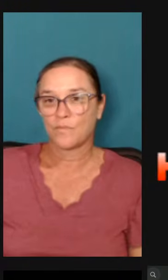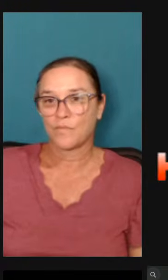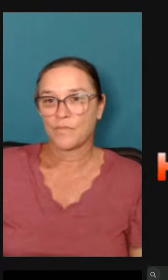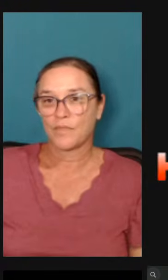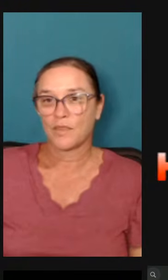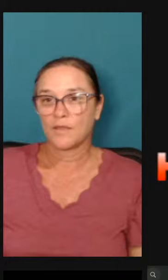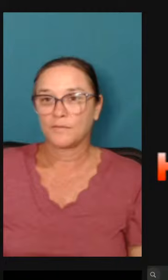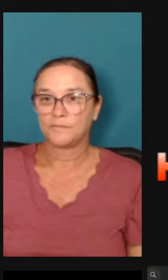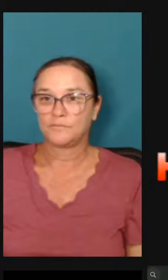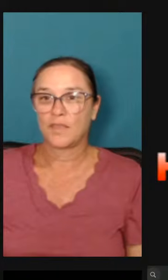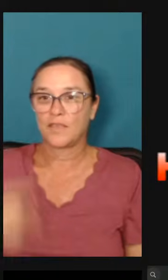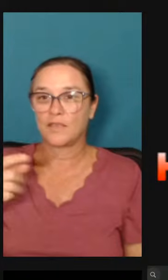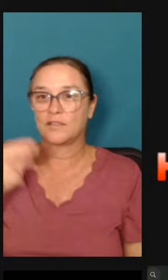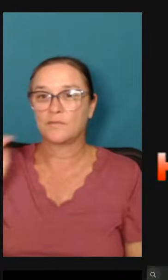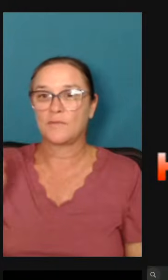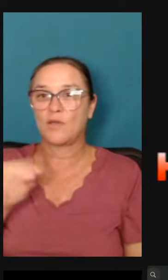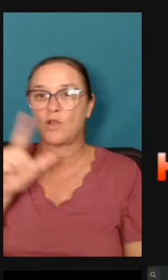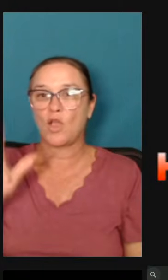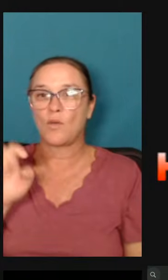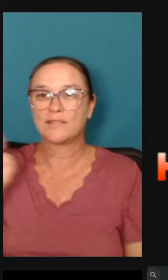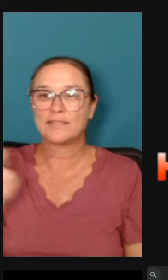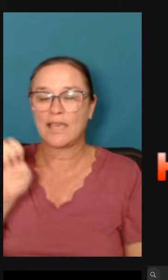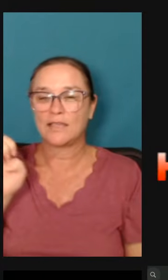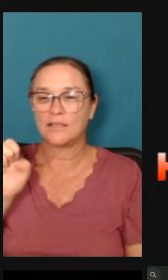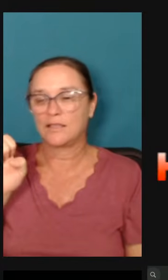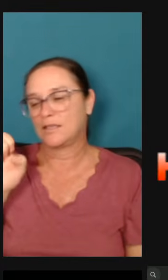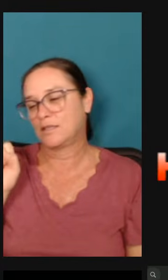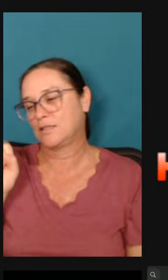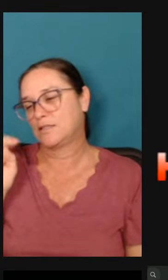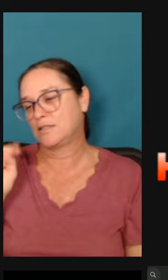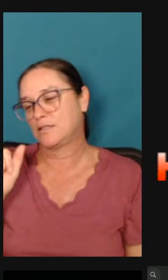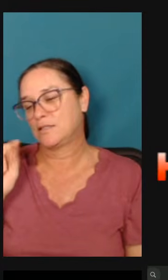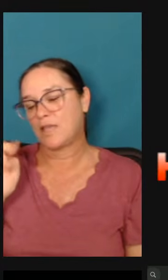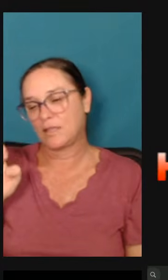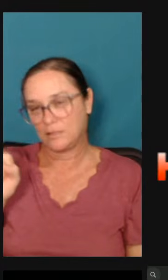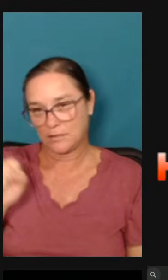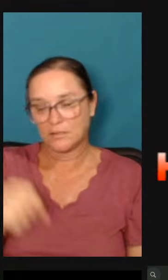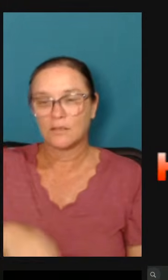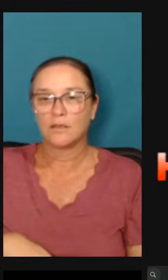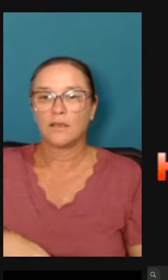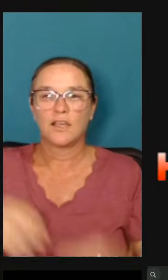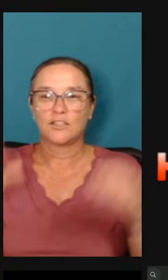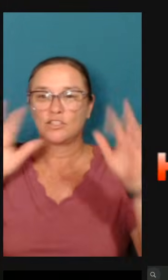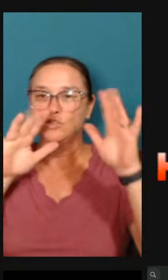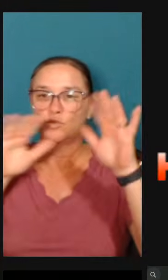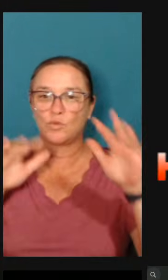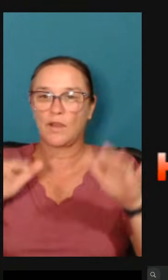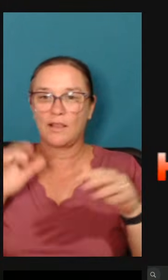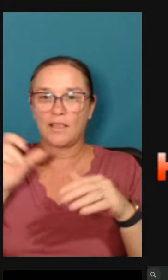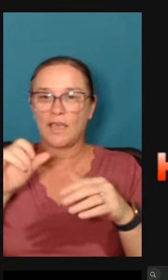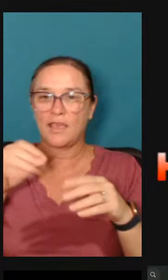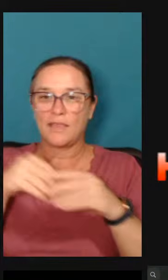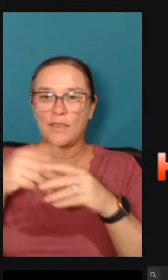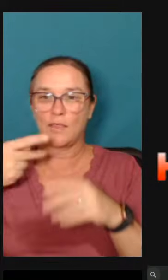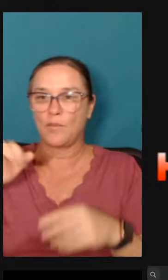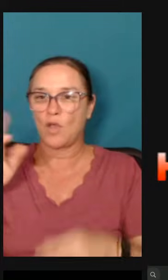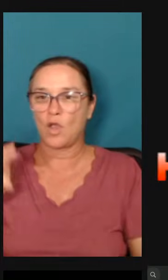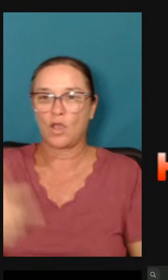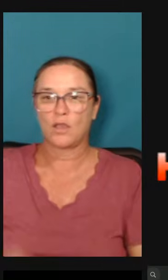in Mauna Loa Estates, I believe. And just raining Tephra like it was in the park, essentially.